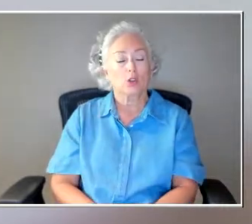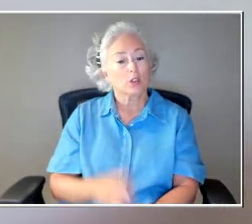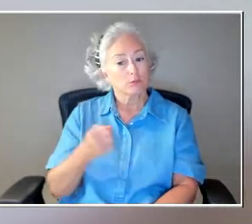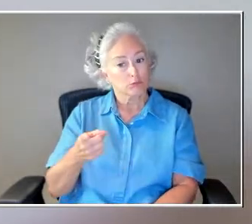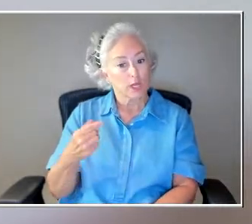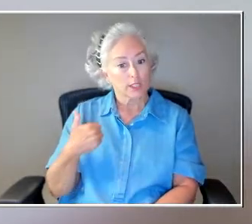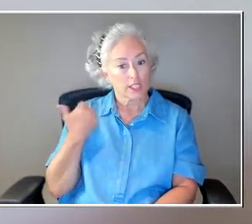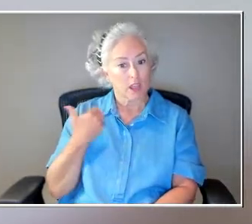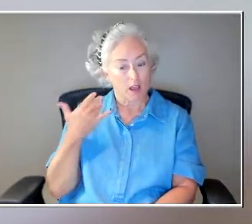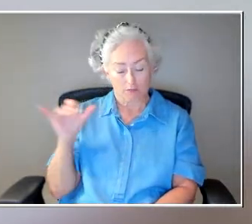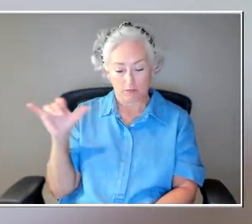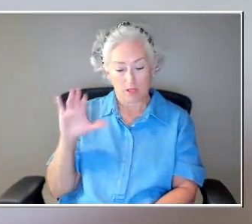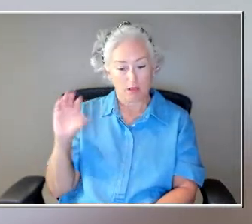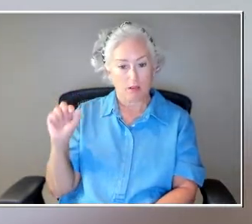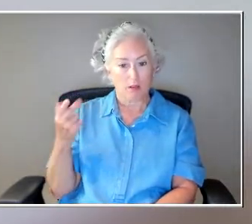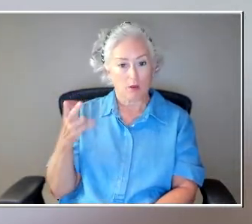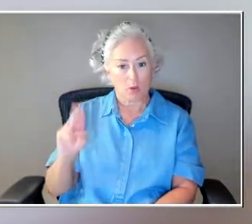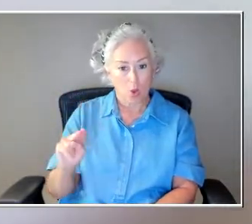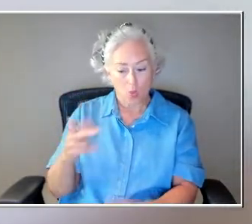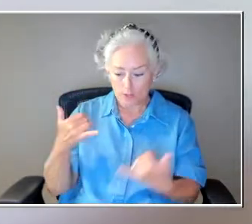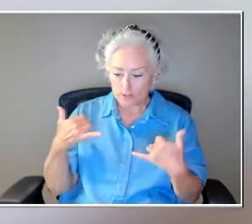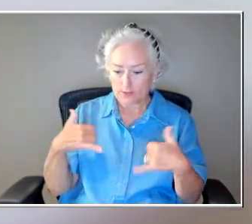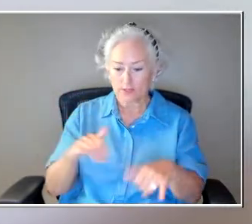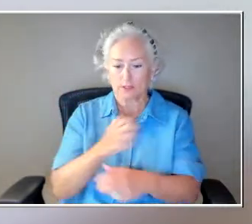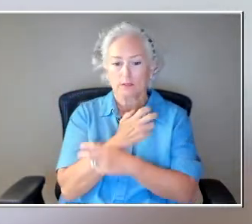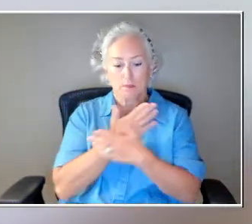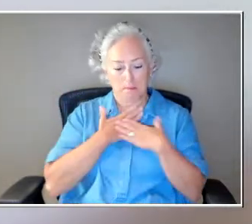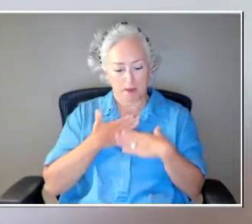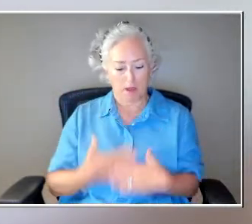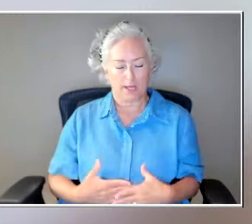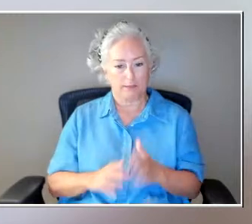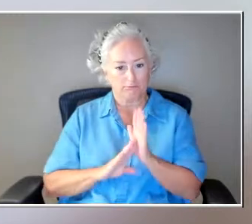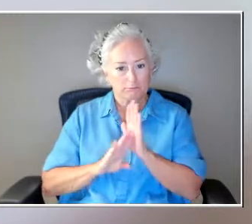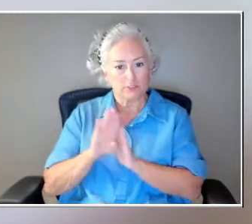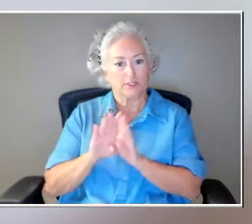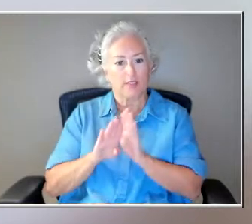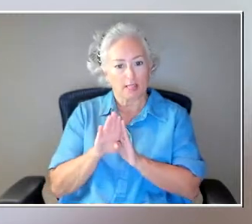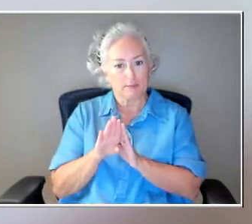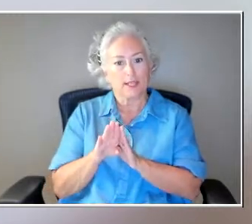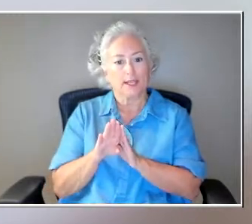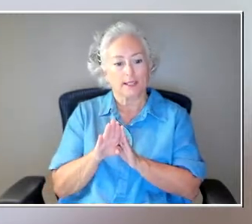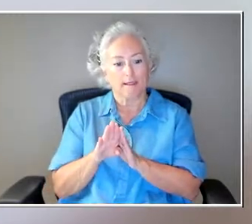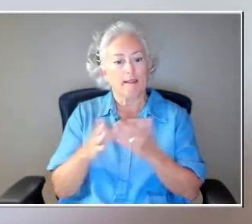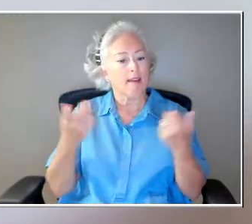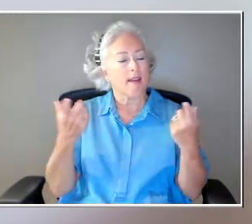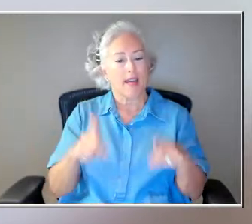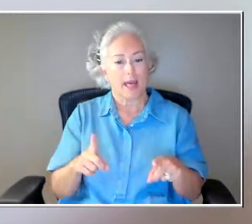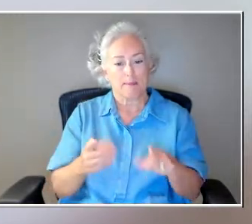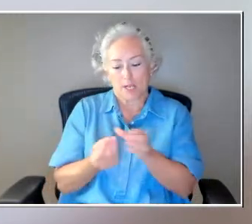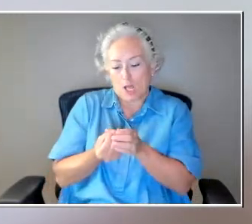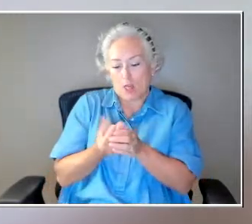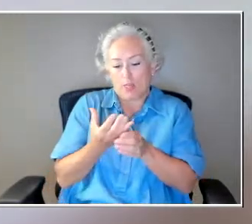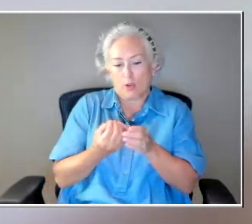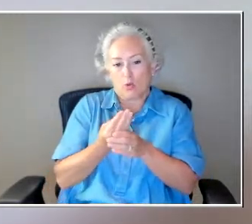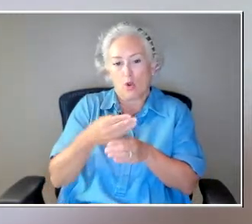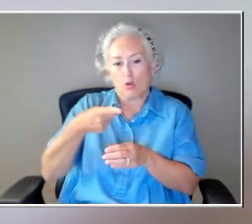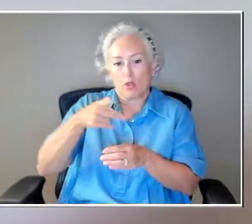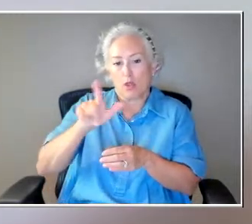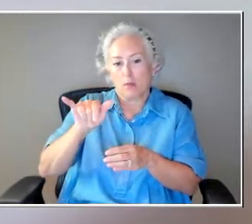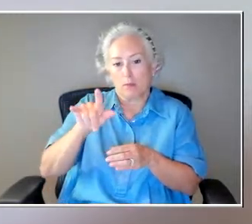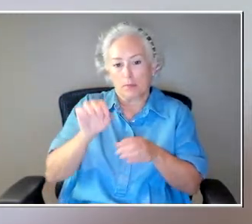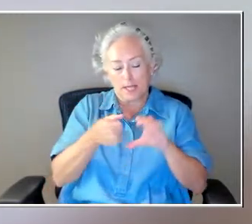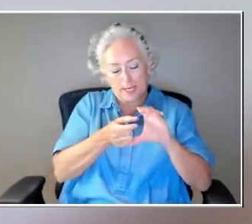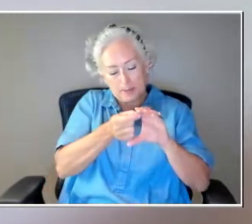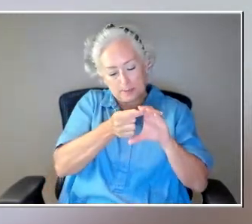like Cohen was, and still developing, sometimes our bones, in this case, the growth plate can be more susceptible than